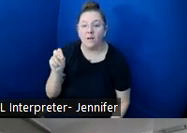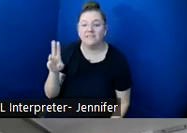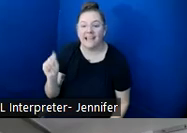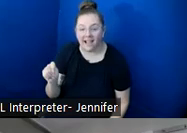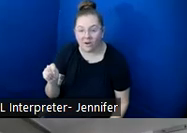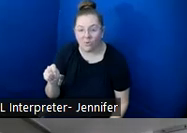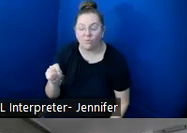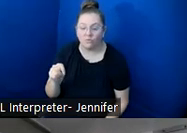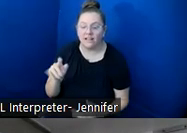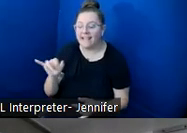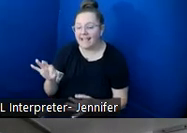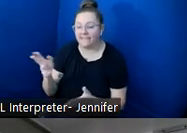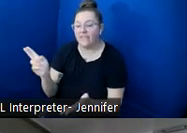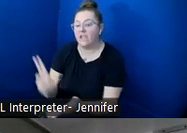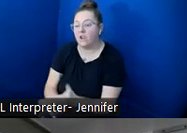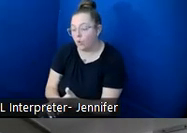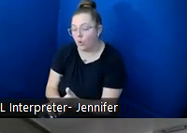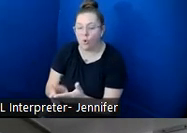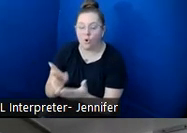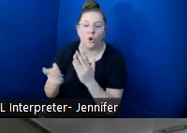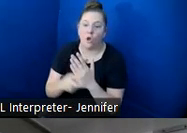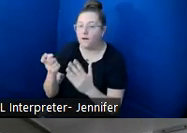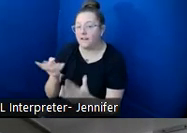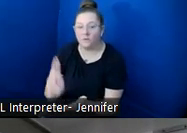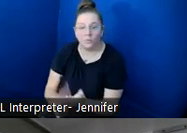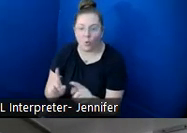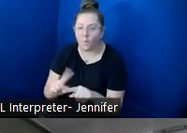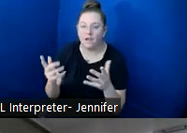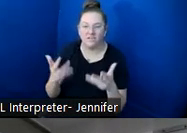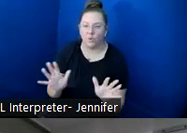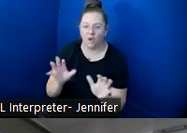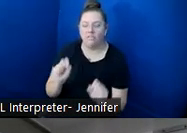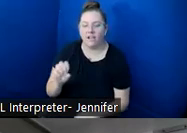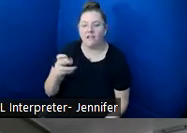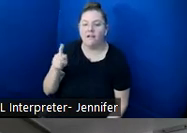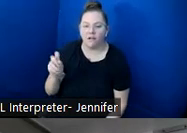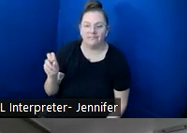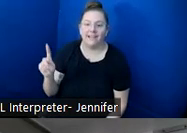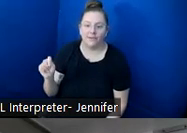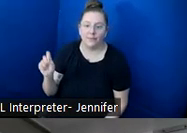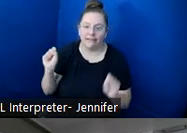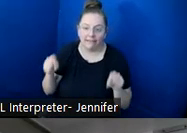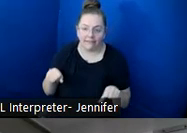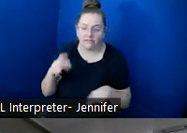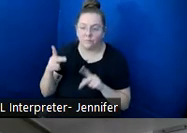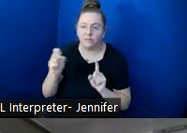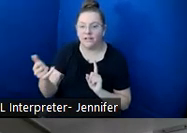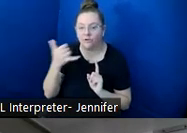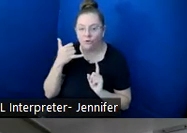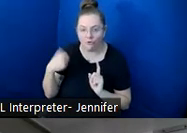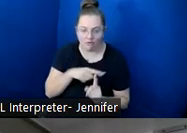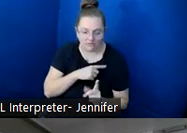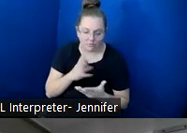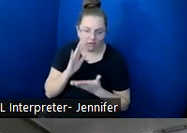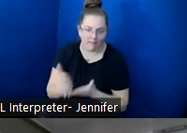opt out, because if they got automatically enrolled and need to opt out, we can help do that as well. So people can give us a call. And